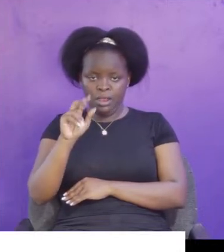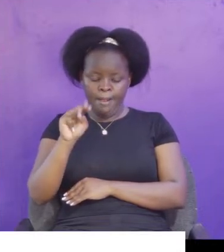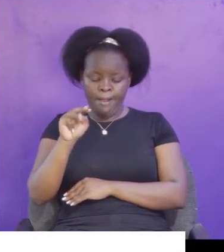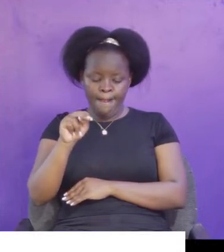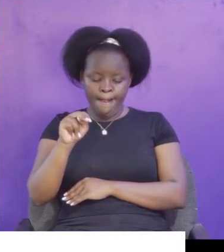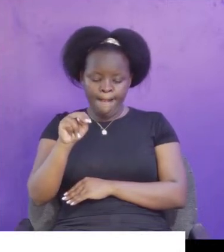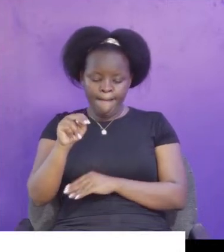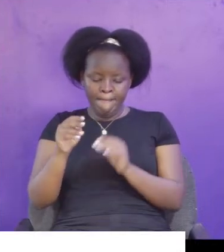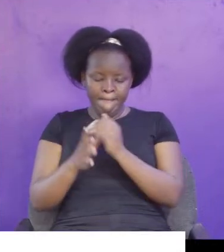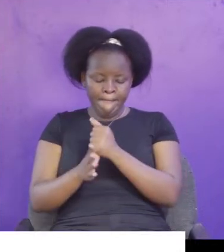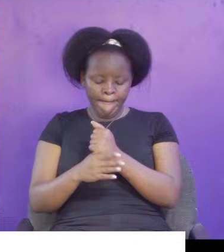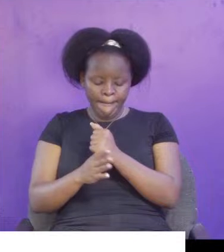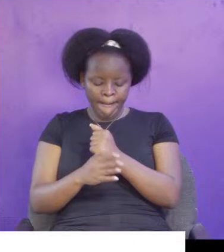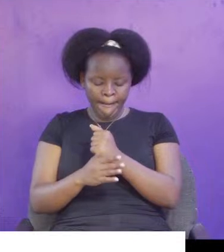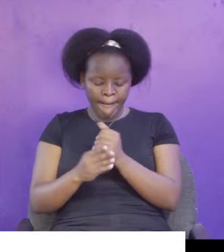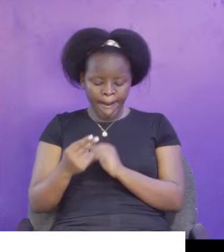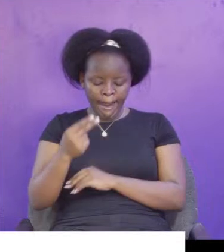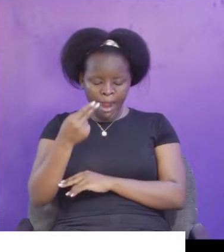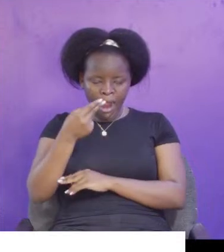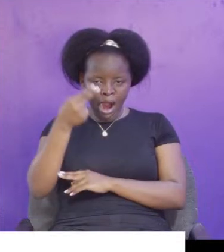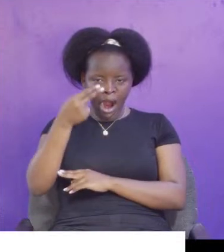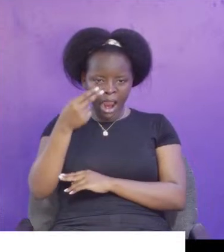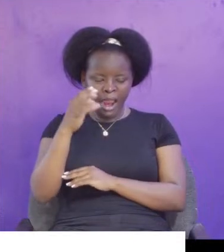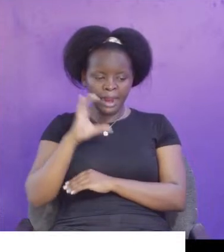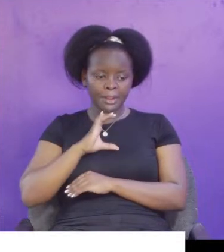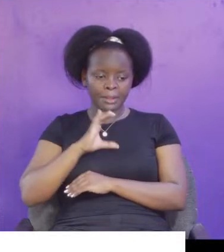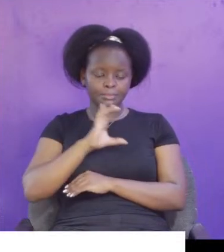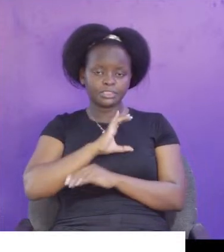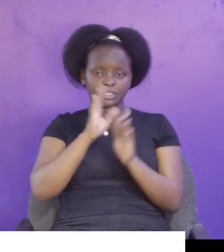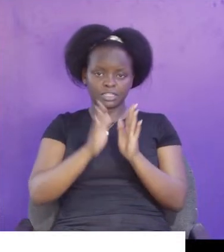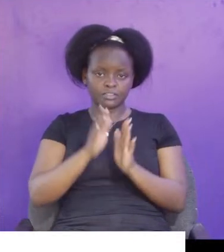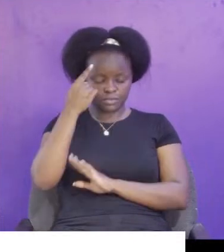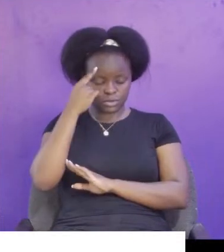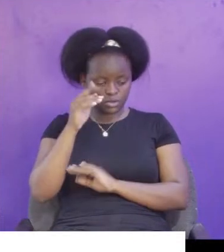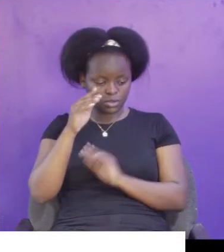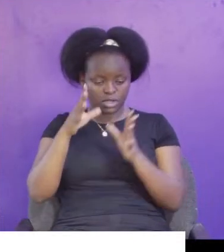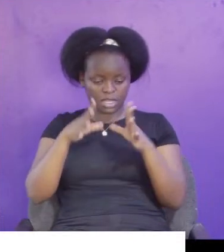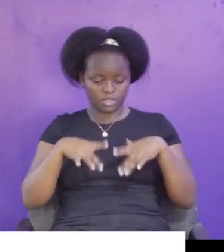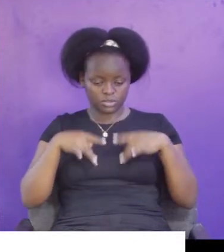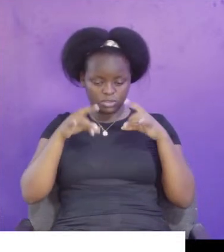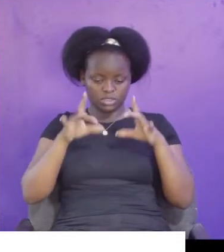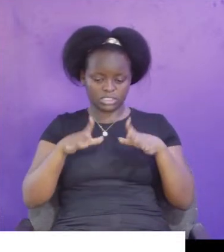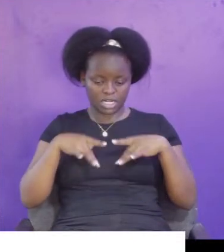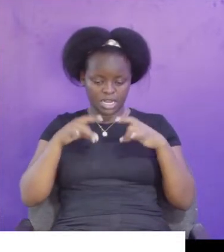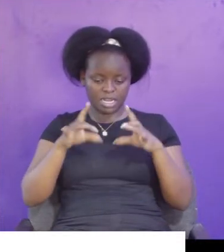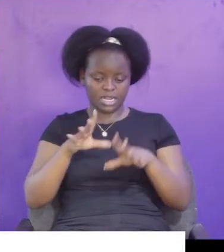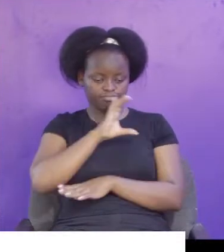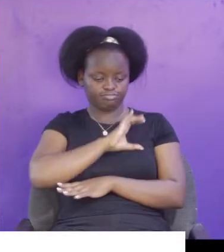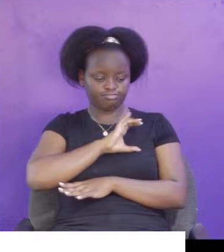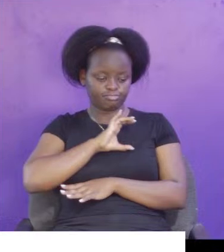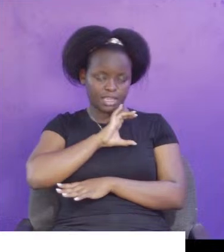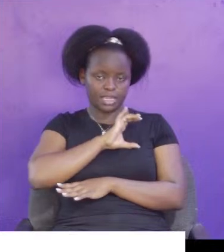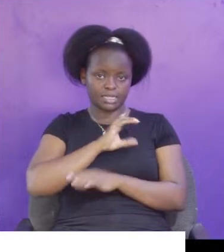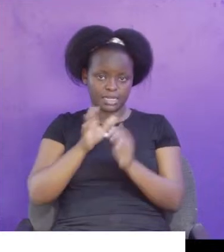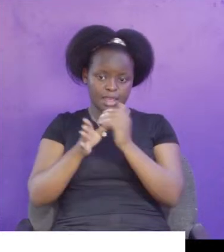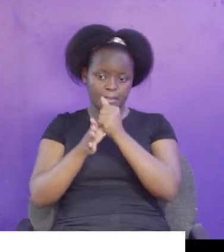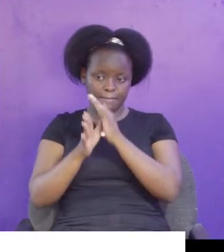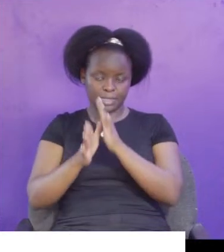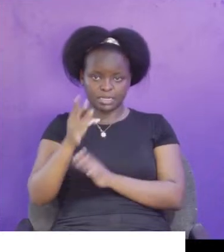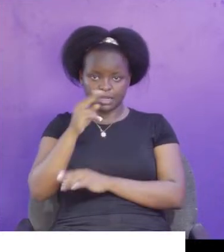Australia, the High Commissioner of Canada, the Ambassador of the Russian